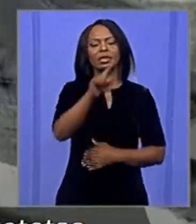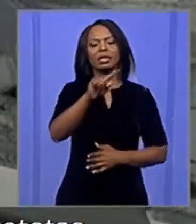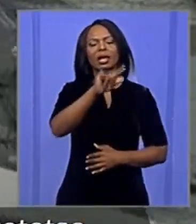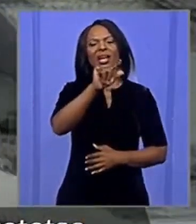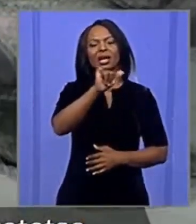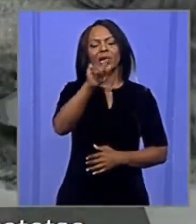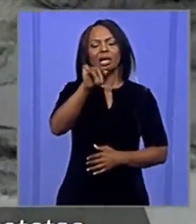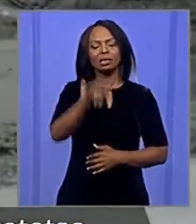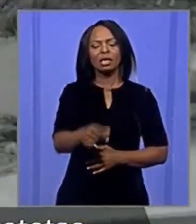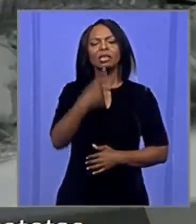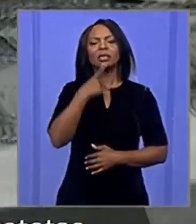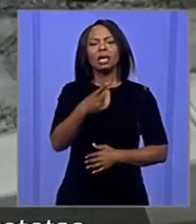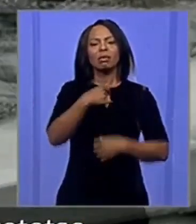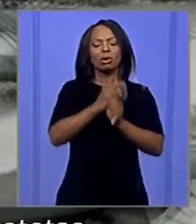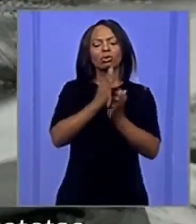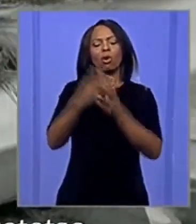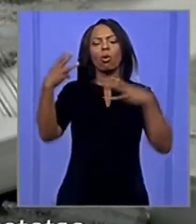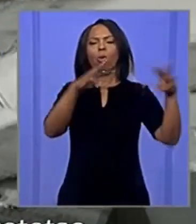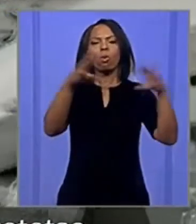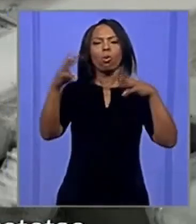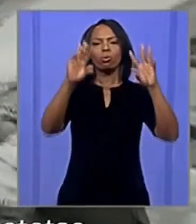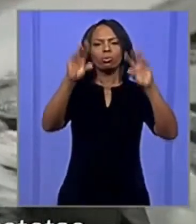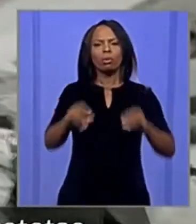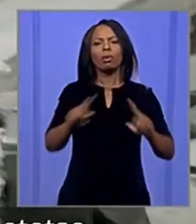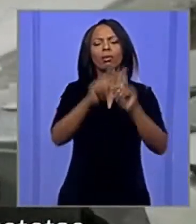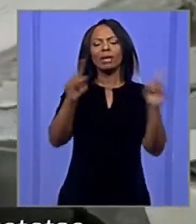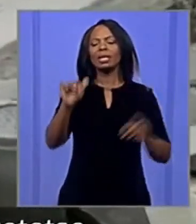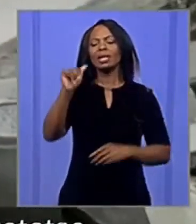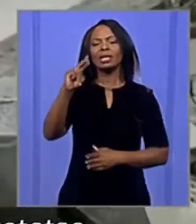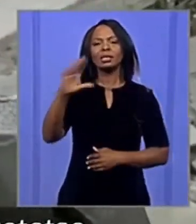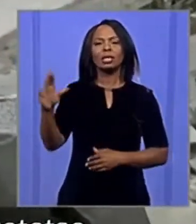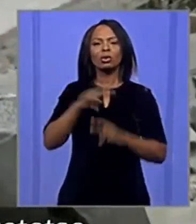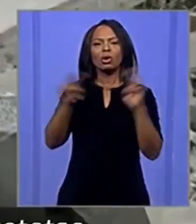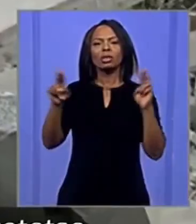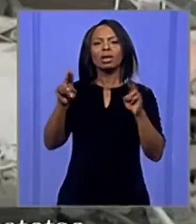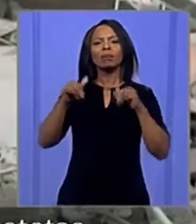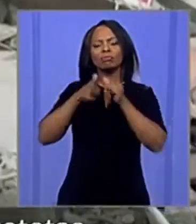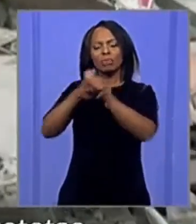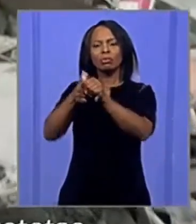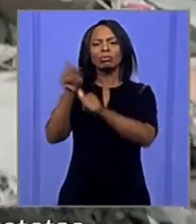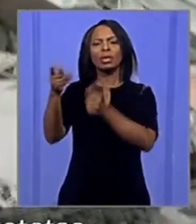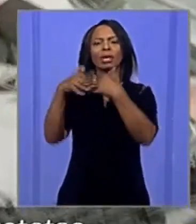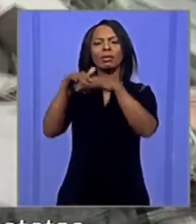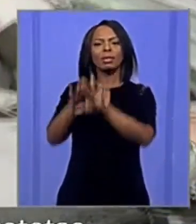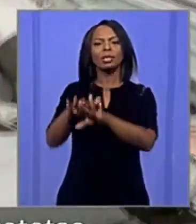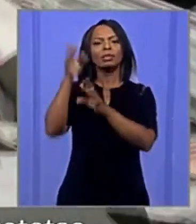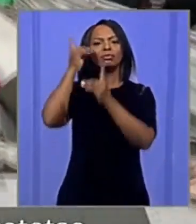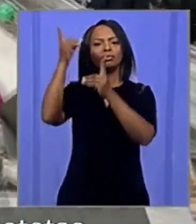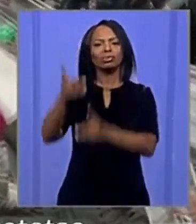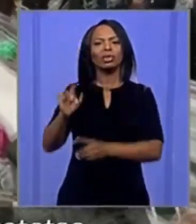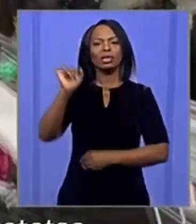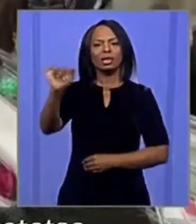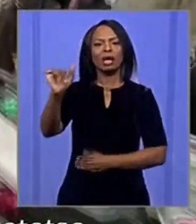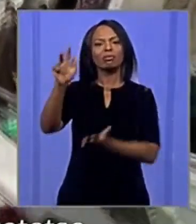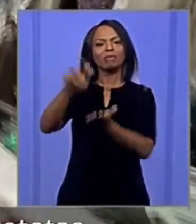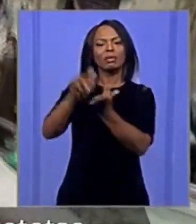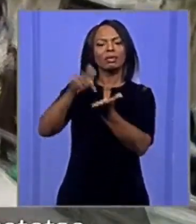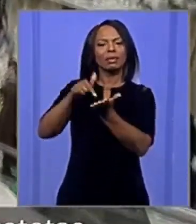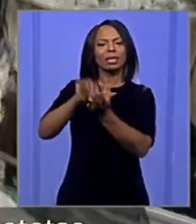is ceasefire in Gaza, why is the ANC not implementing the parliament resolution that said the Israeli